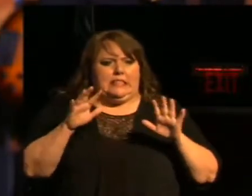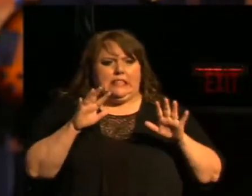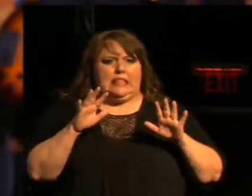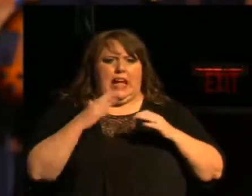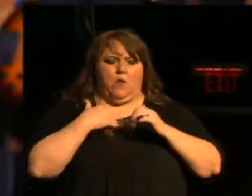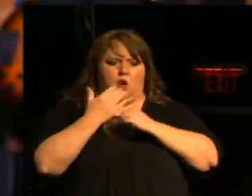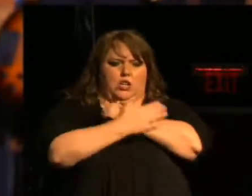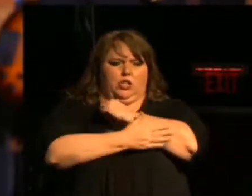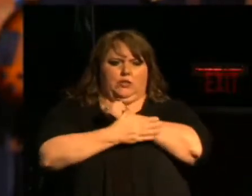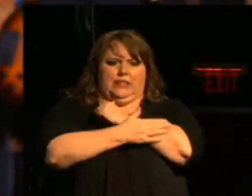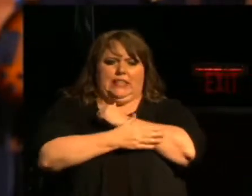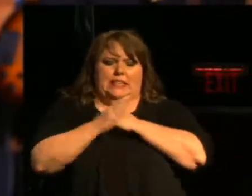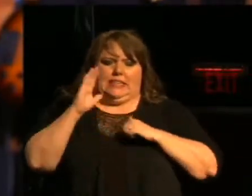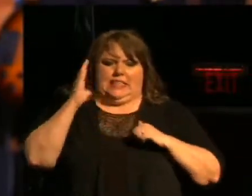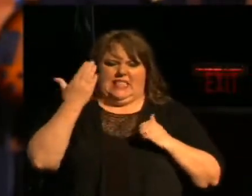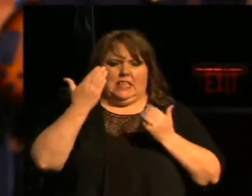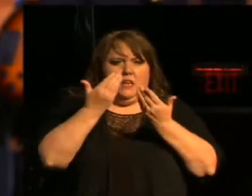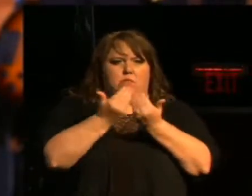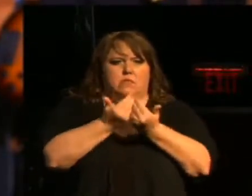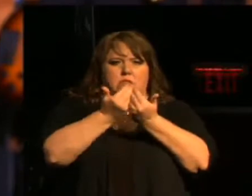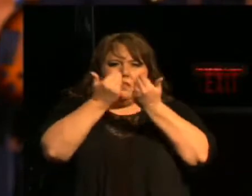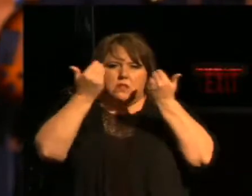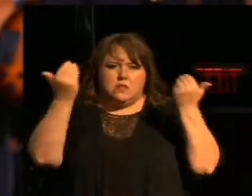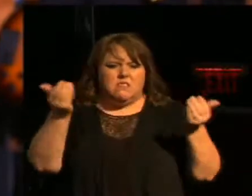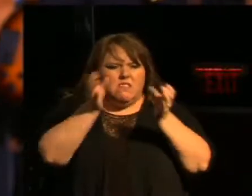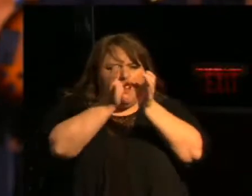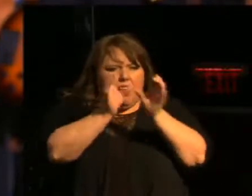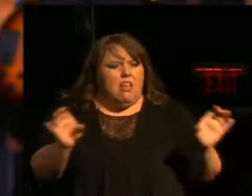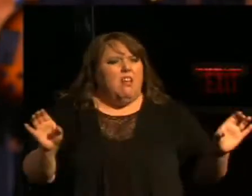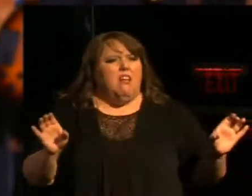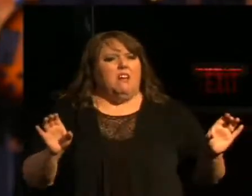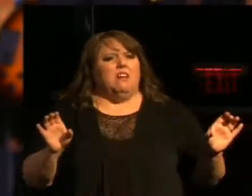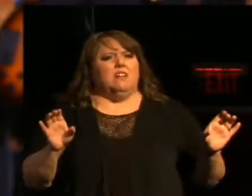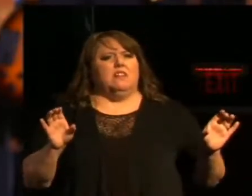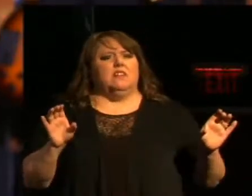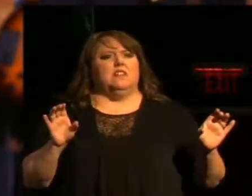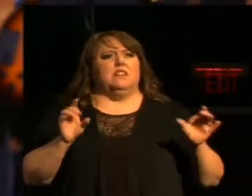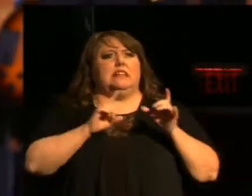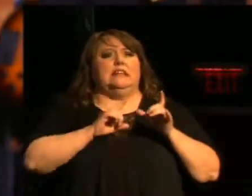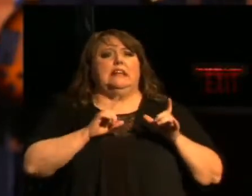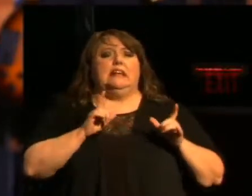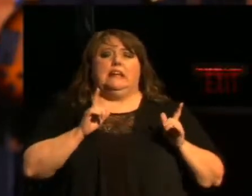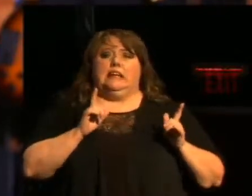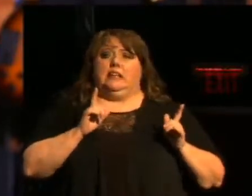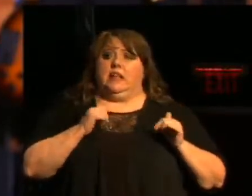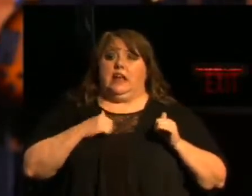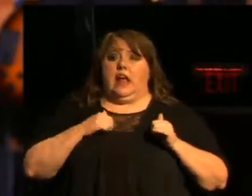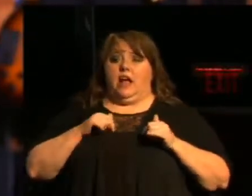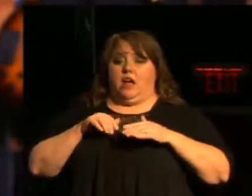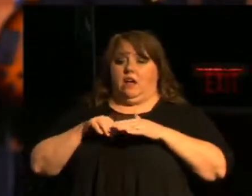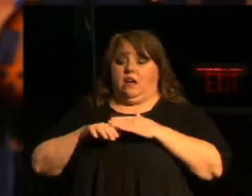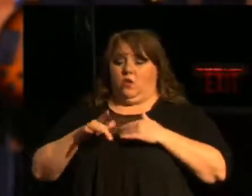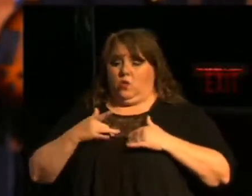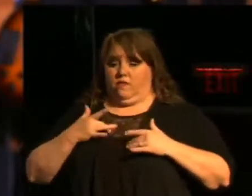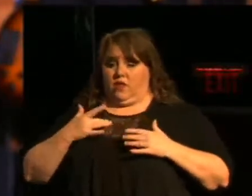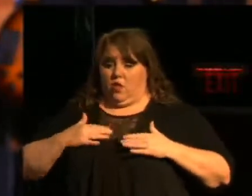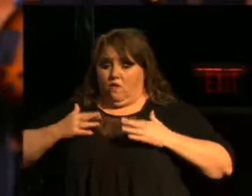1 good. The bad ones are the uncritical lovers and the loveless